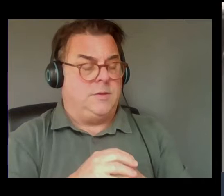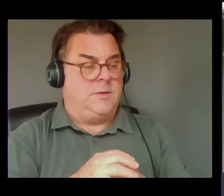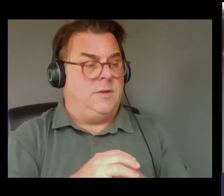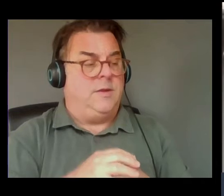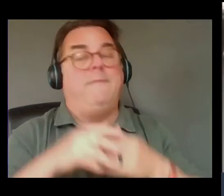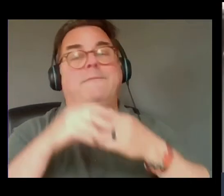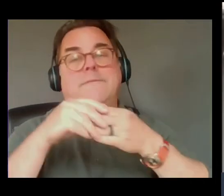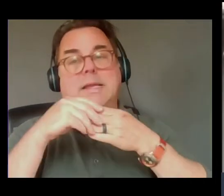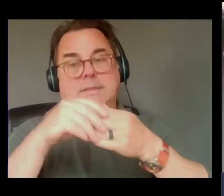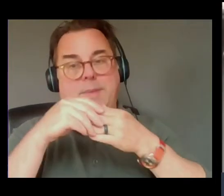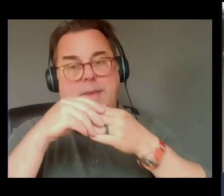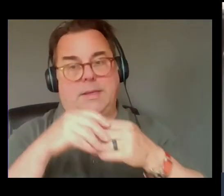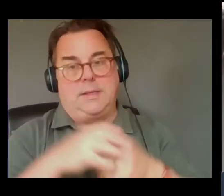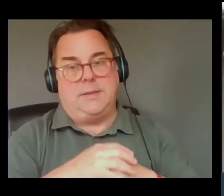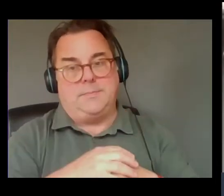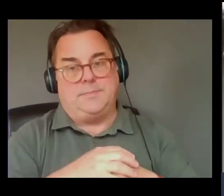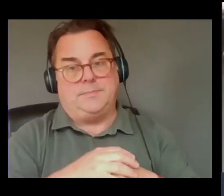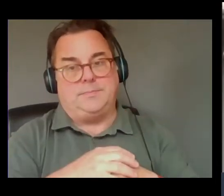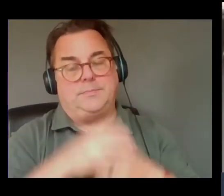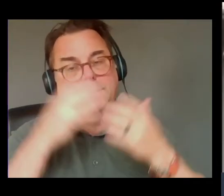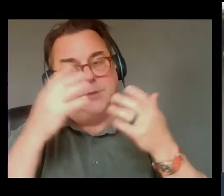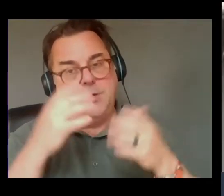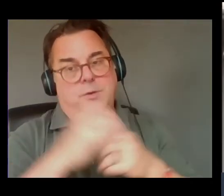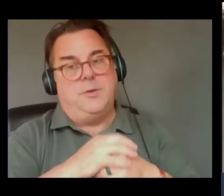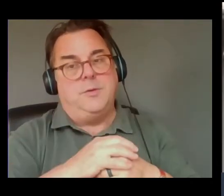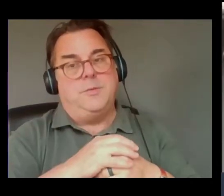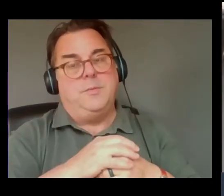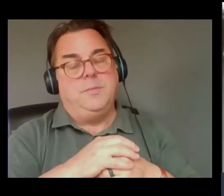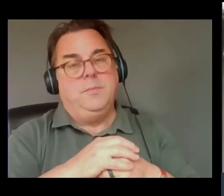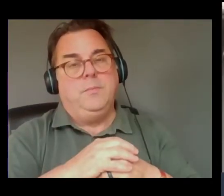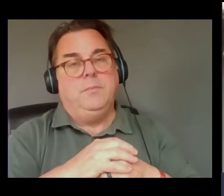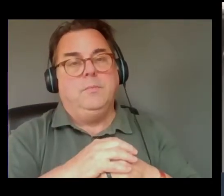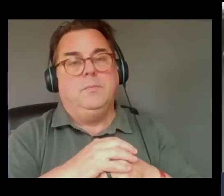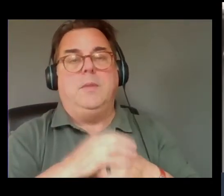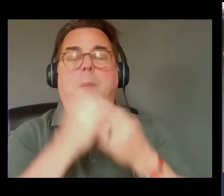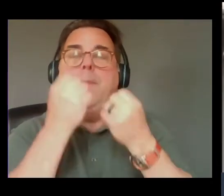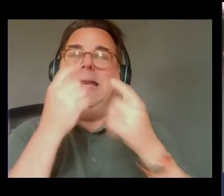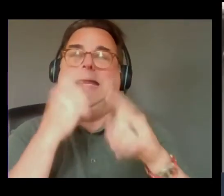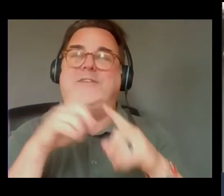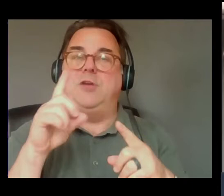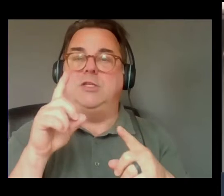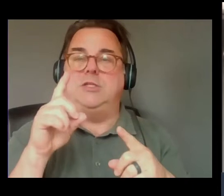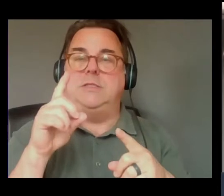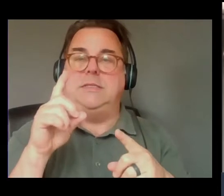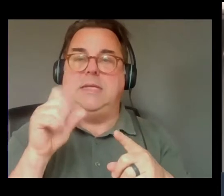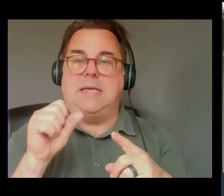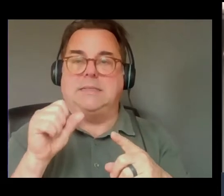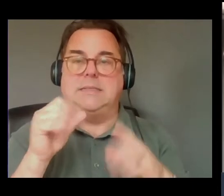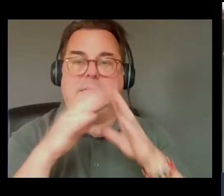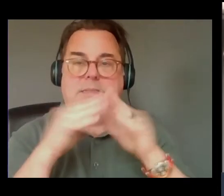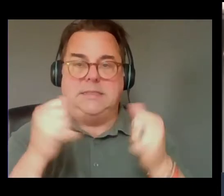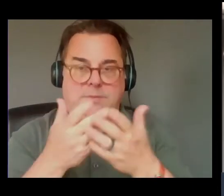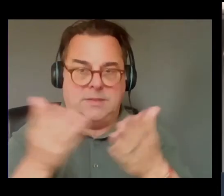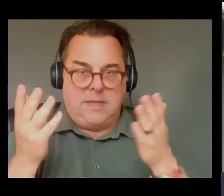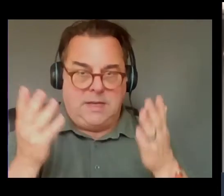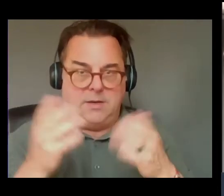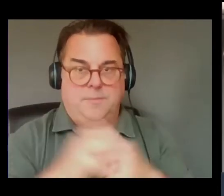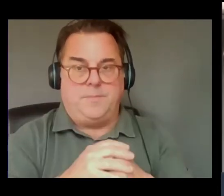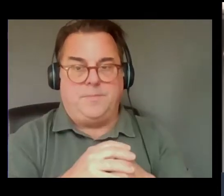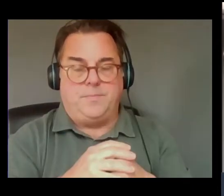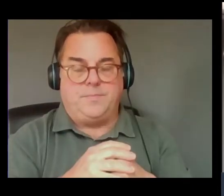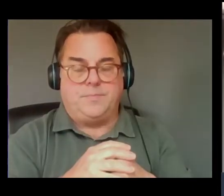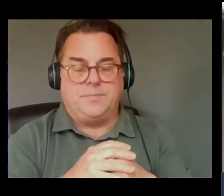flexibility. Okay, so there are a ton of great distributed systems out there for certain use cases, right? Like if you